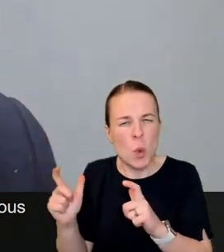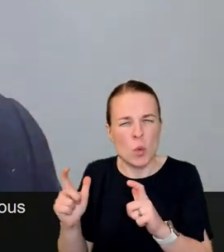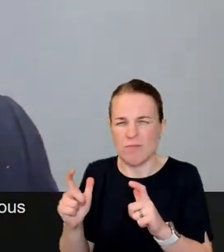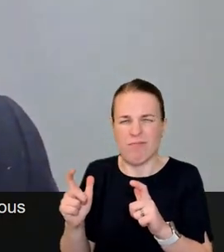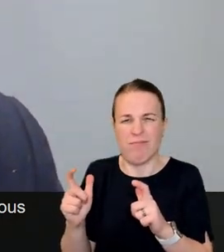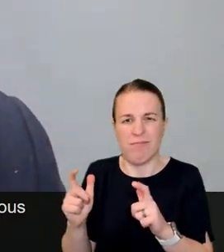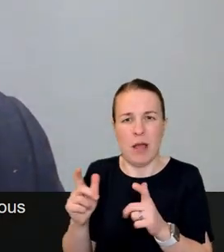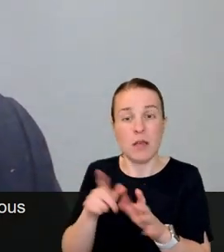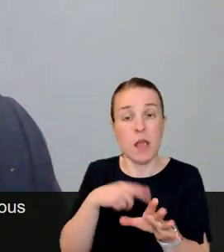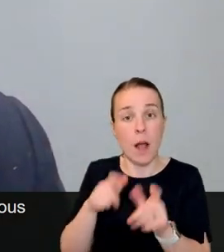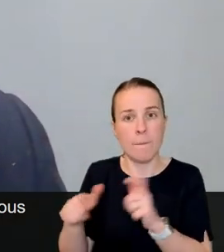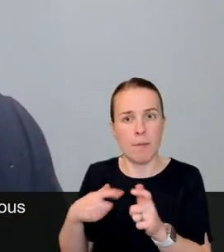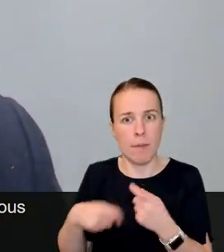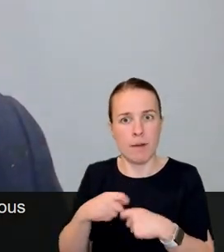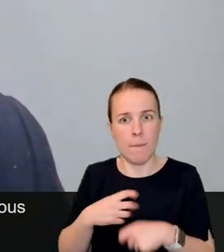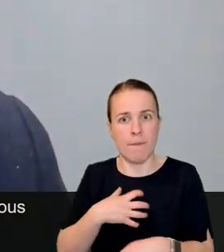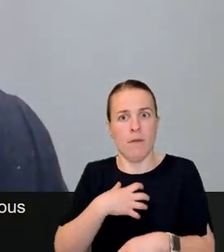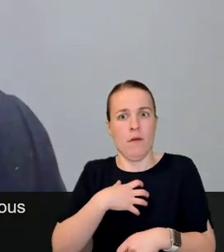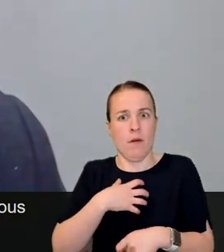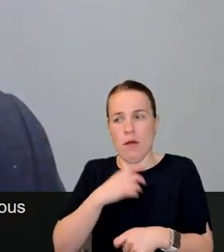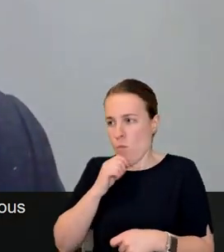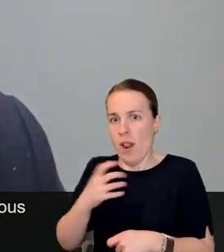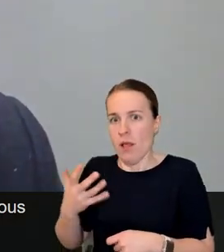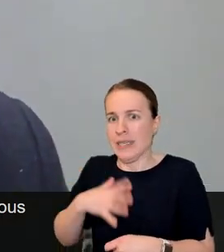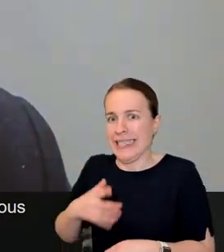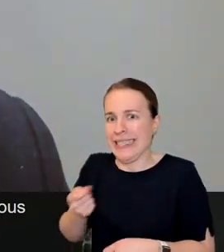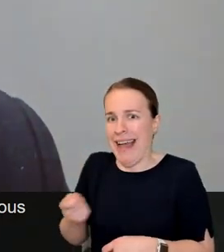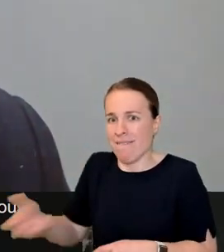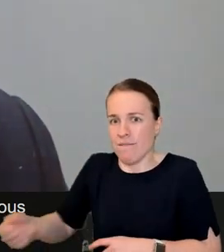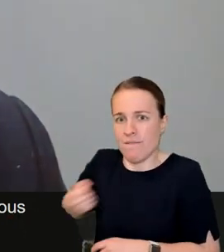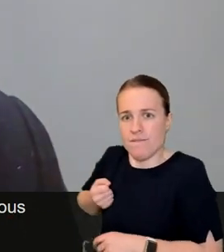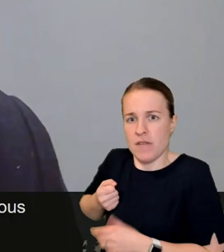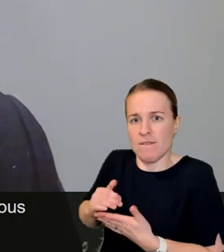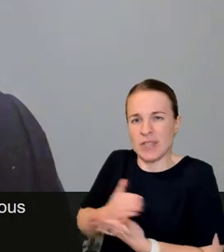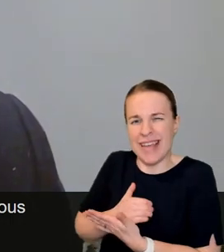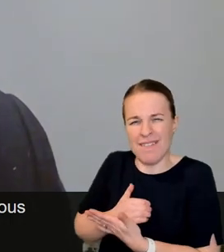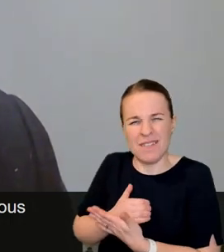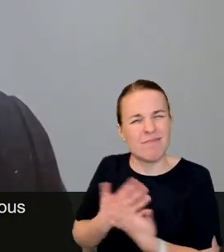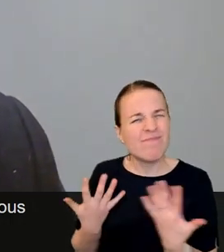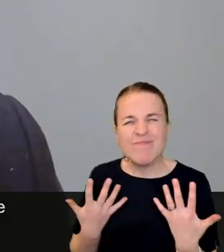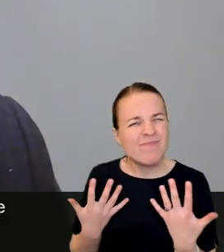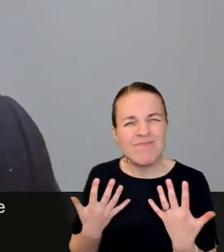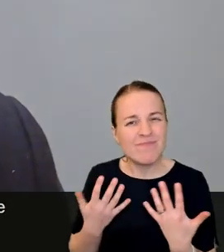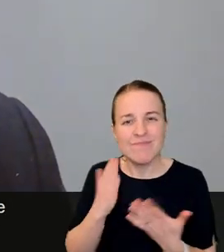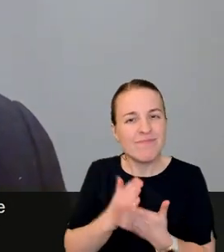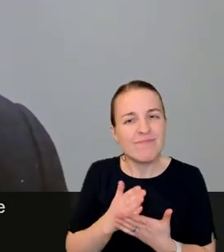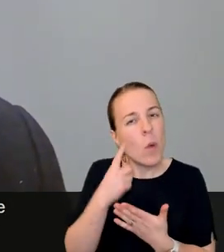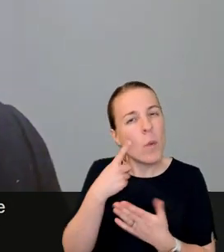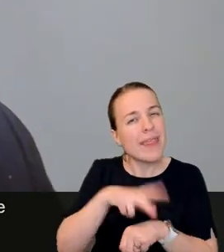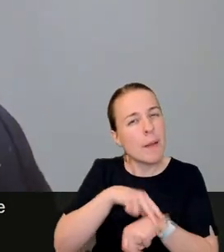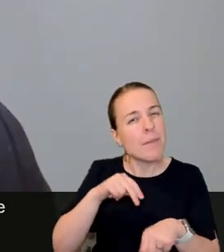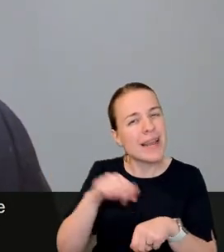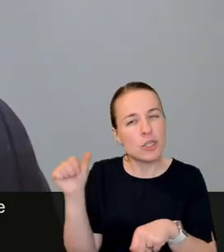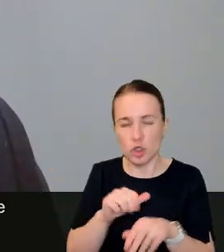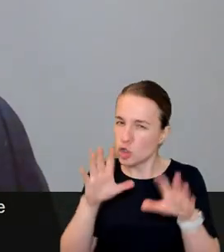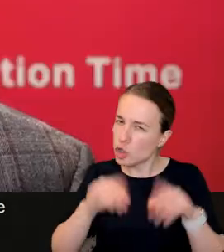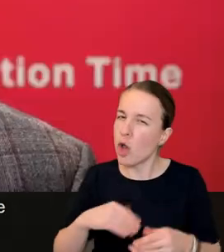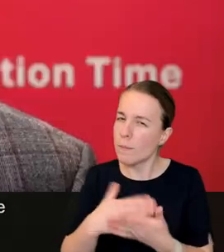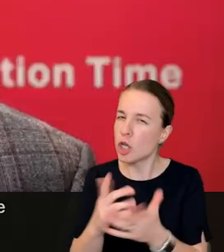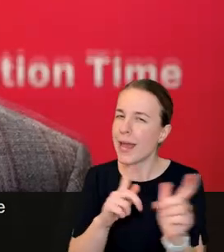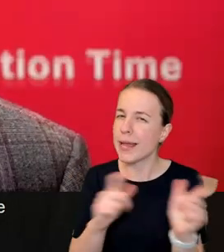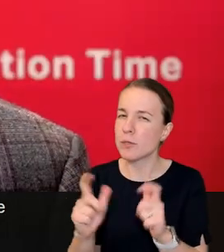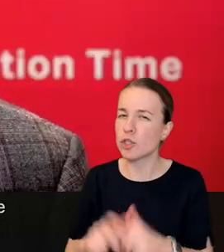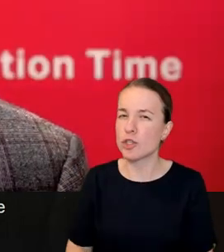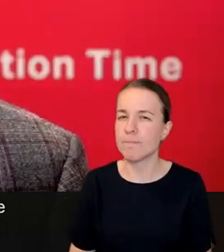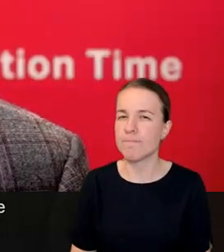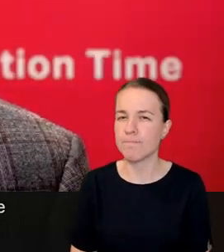carrying knives, and can do. And we think the Metropolitan Police should stop sharing these images of dangerous knives. Thank you.